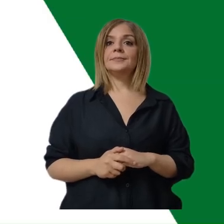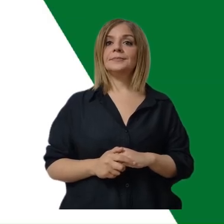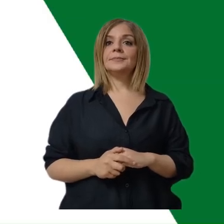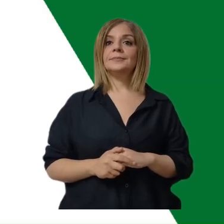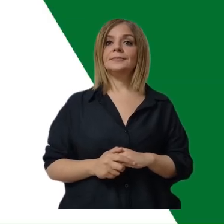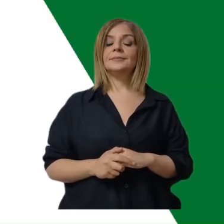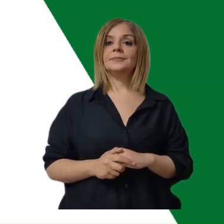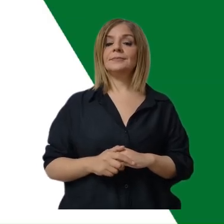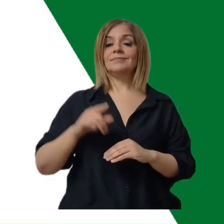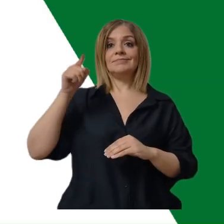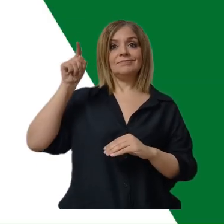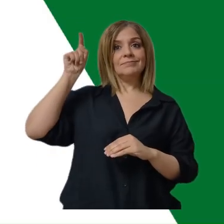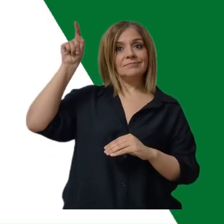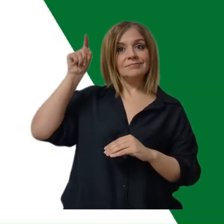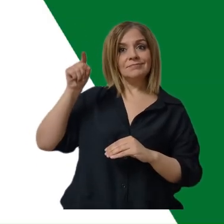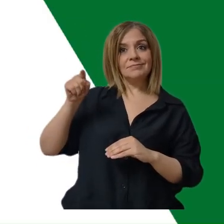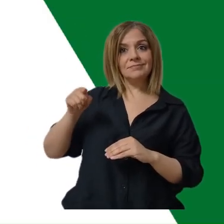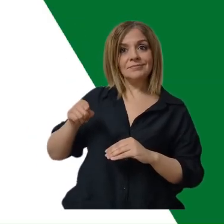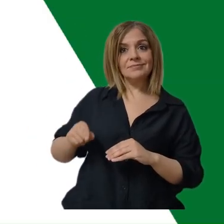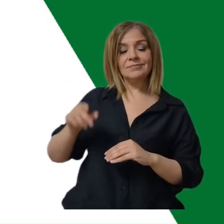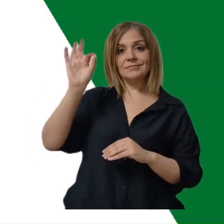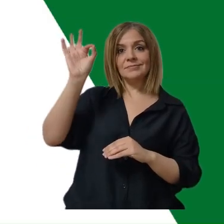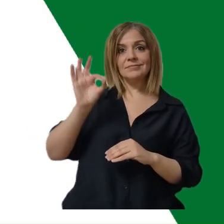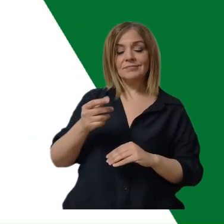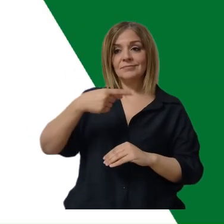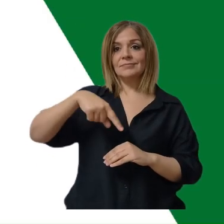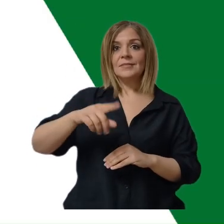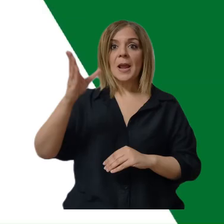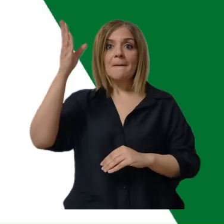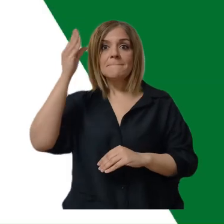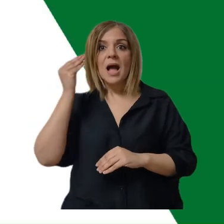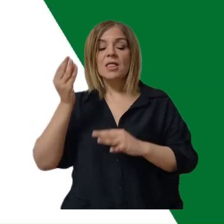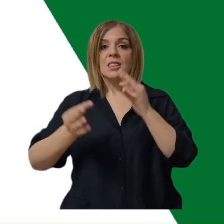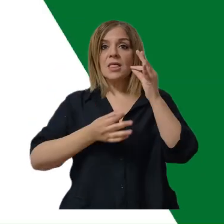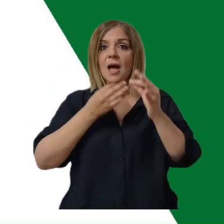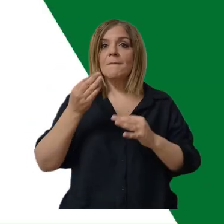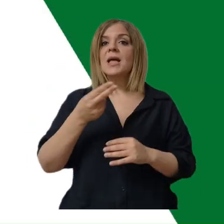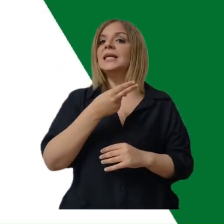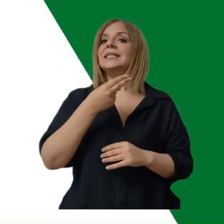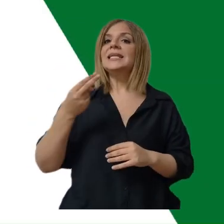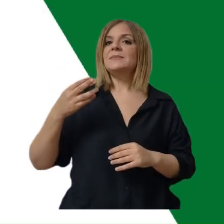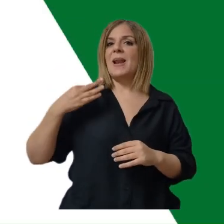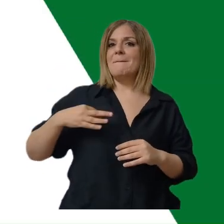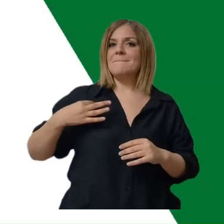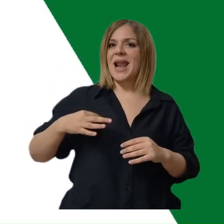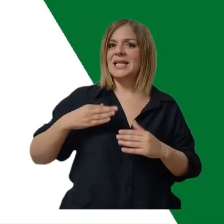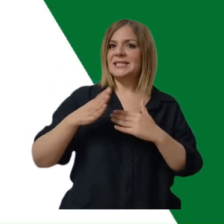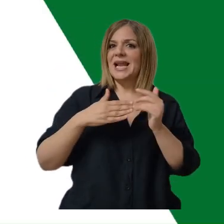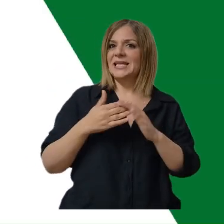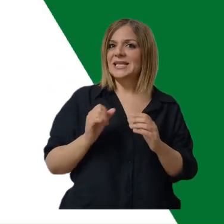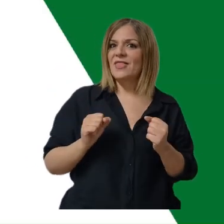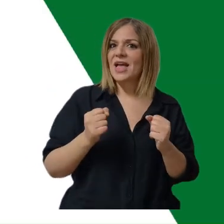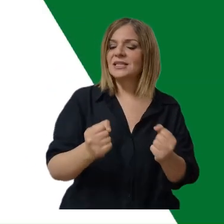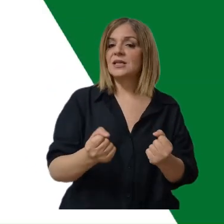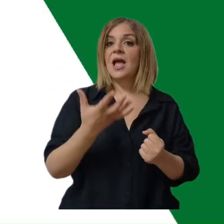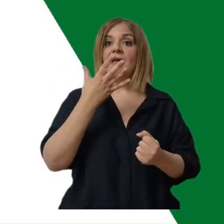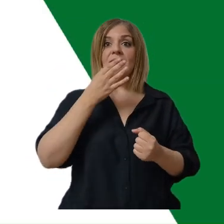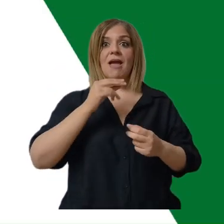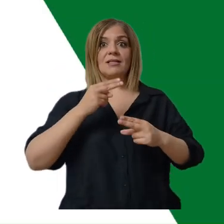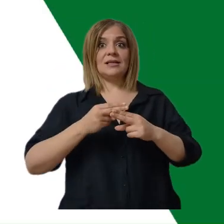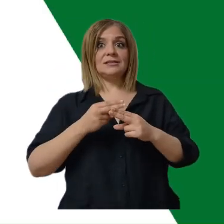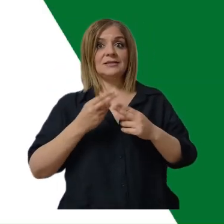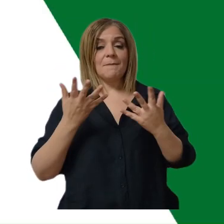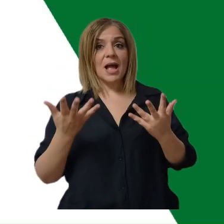And through these topics, learned how to explore what green skills are and why they are